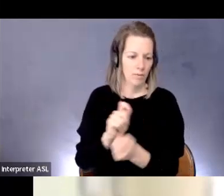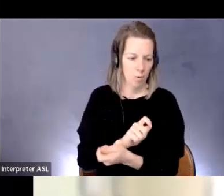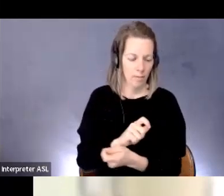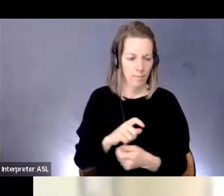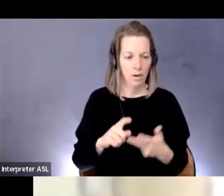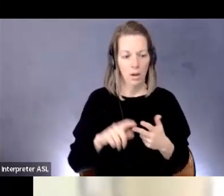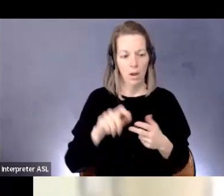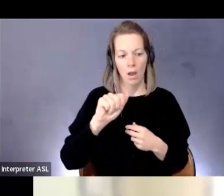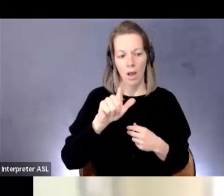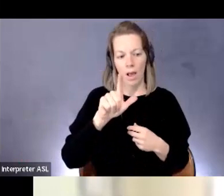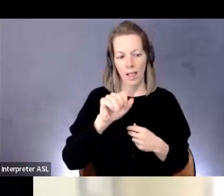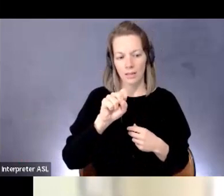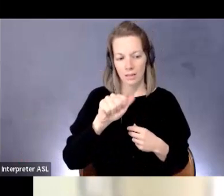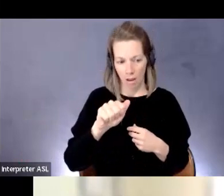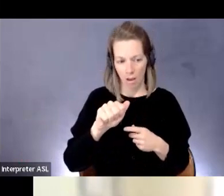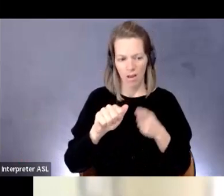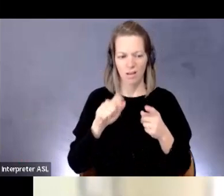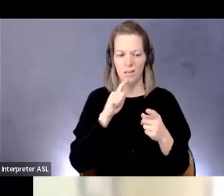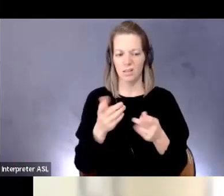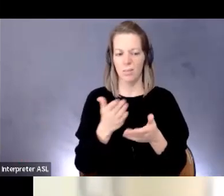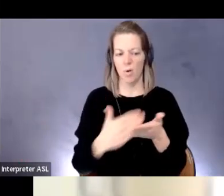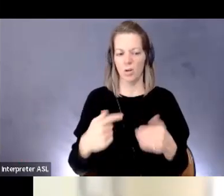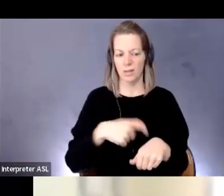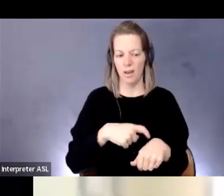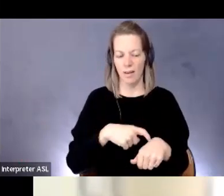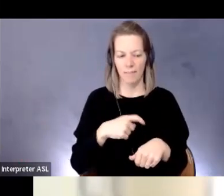Alyssa Hillary Zisk, a part-time AAC user and